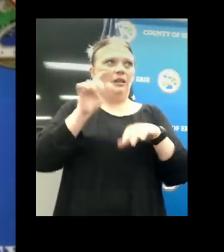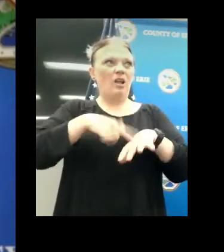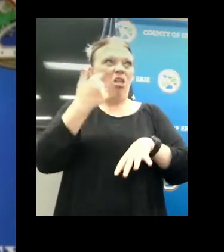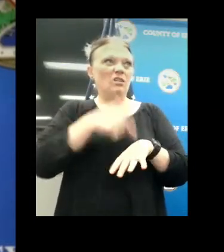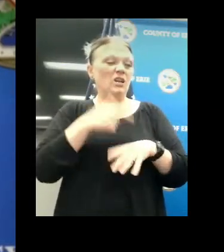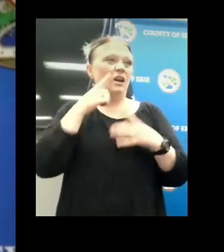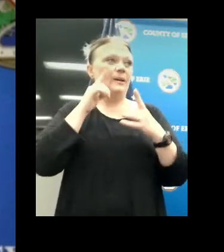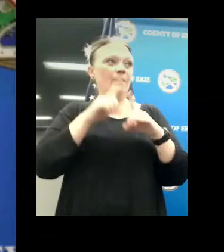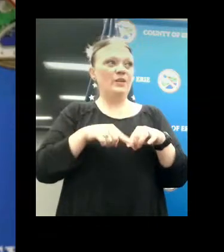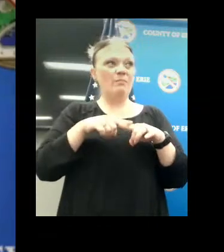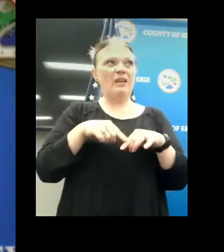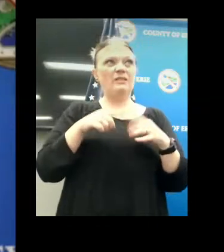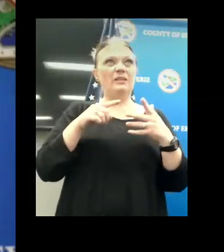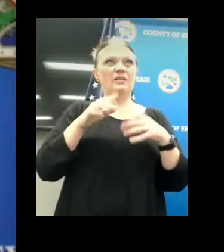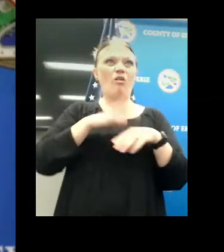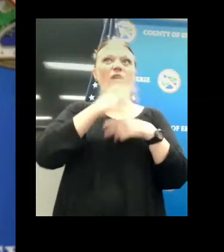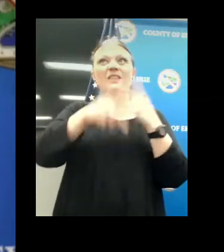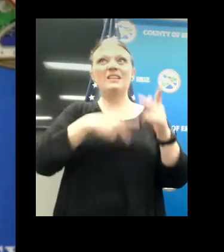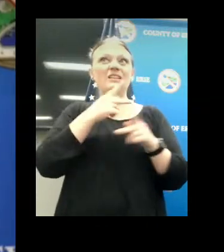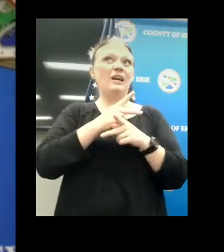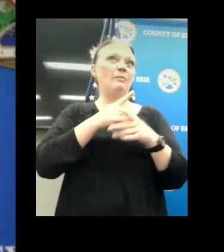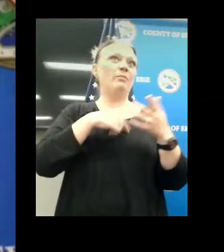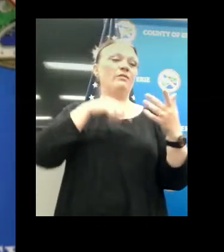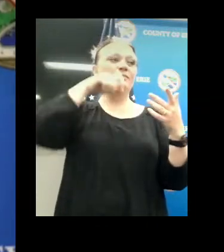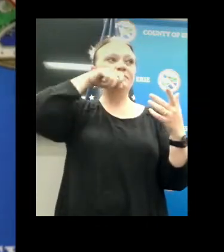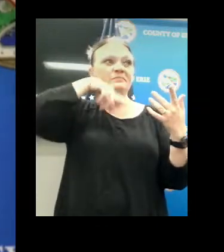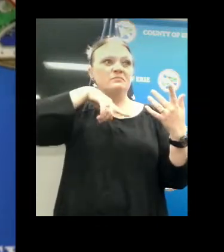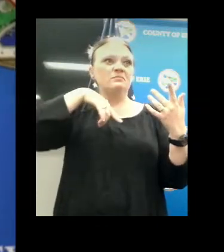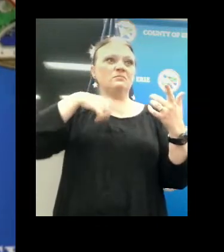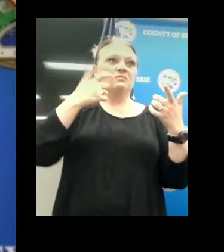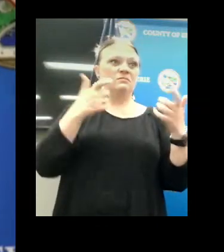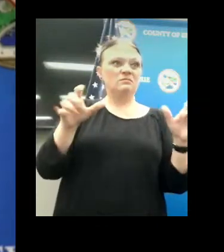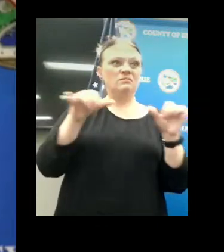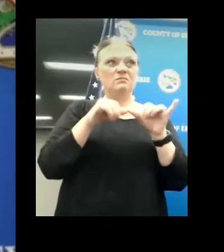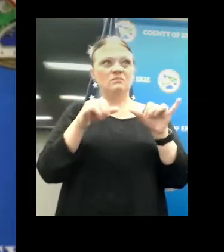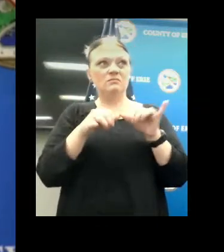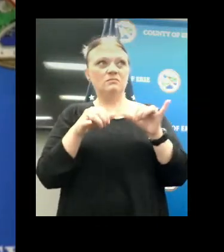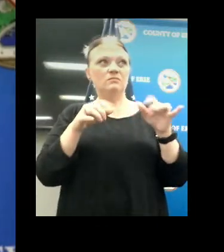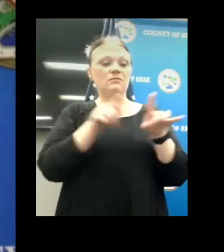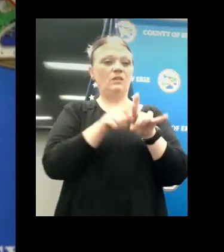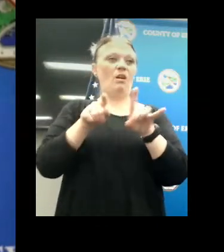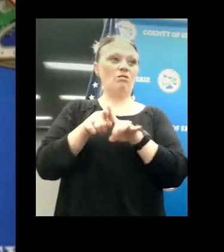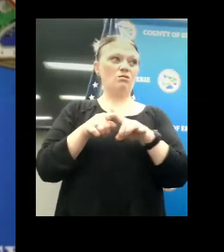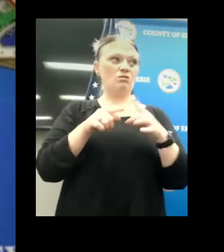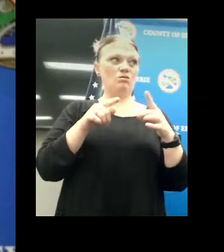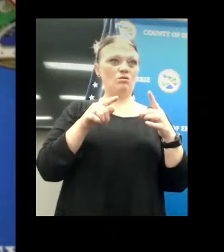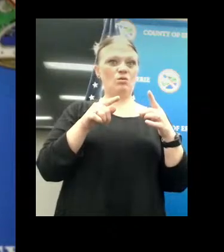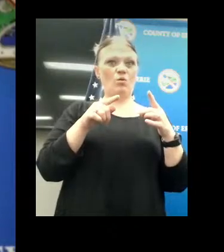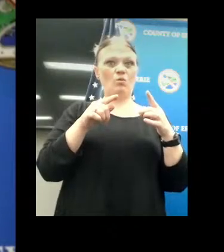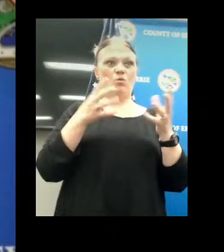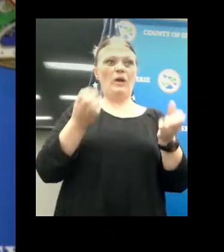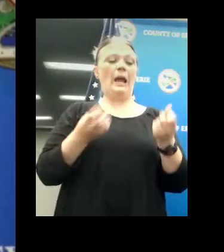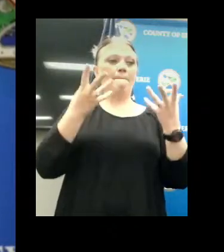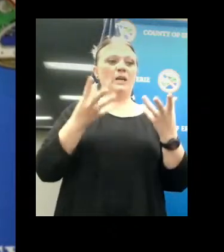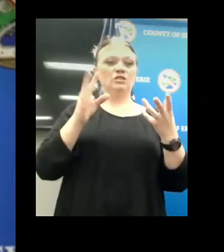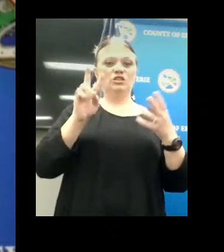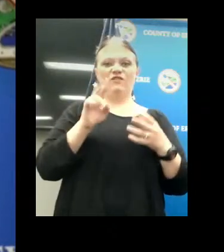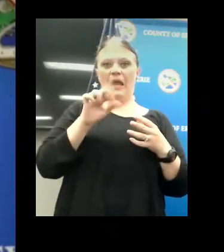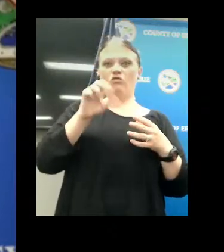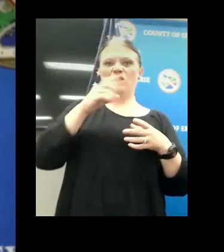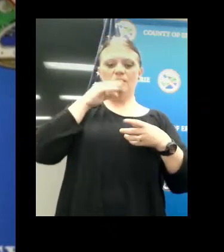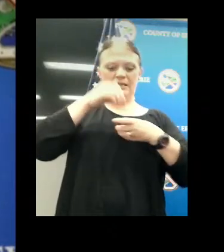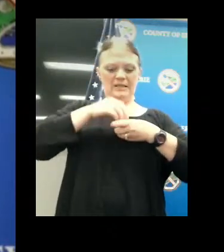time, depending on the type of droplet, how large it is, and also the the viral load of the individual